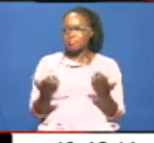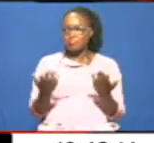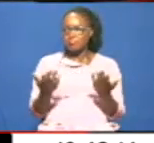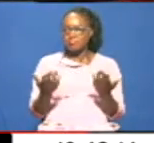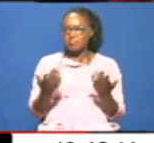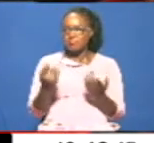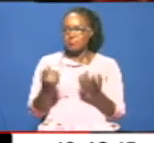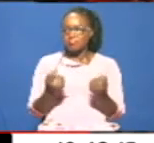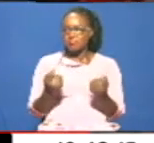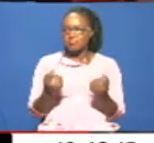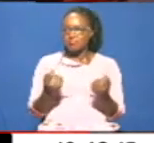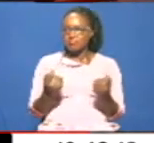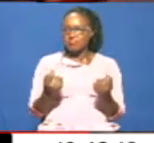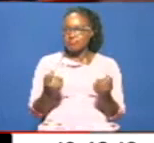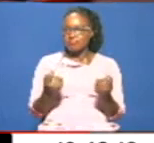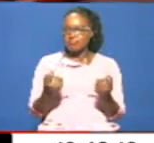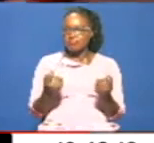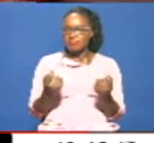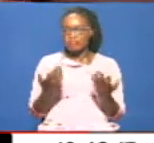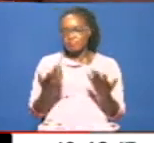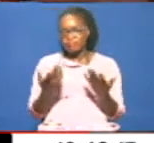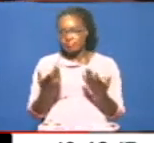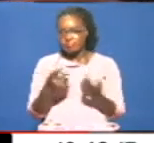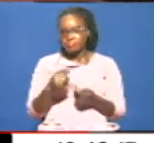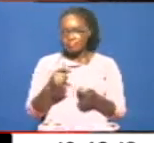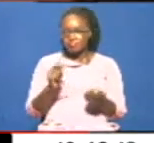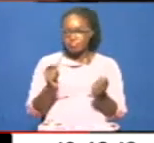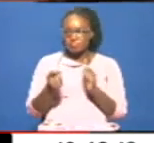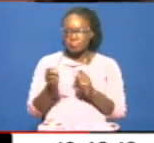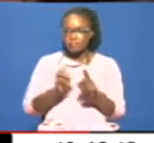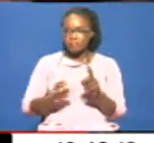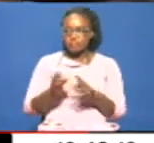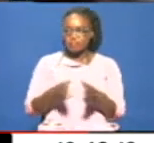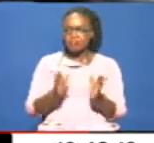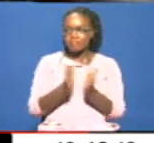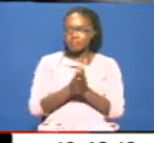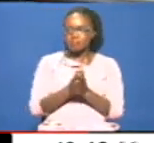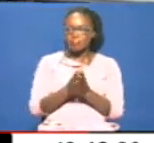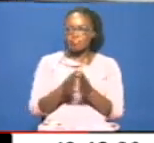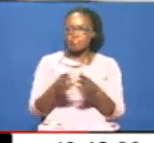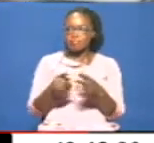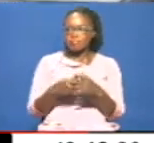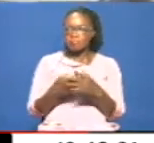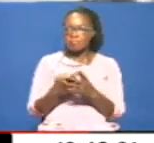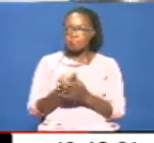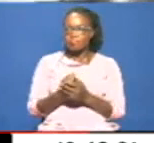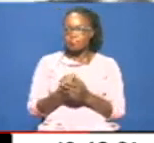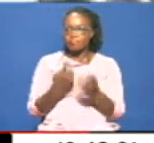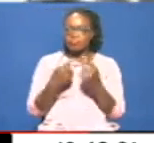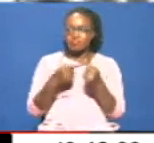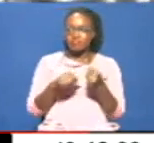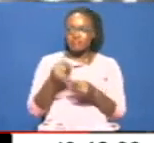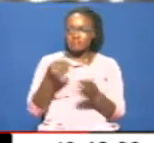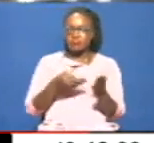small tweaks here and there, and then environment allows us and we dive in. Yeah. Right. Let's talk about